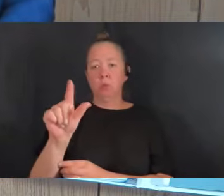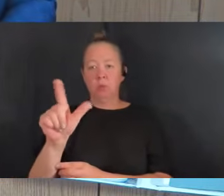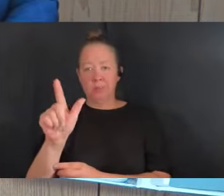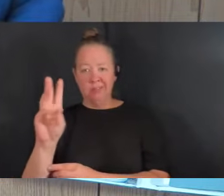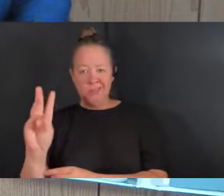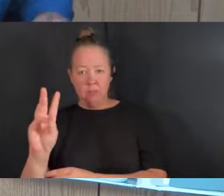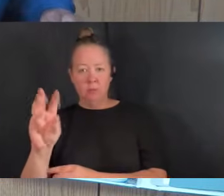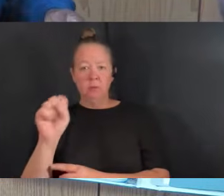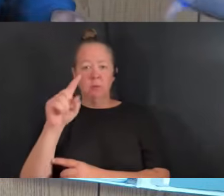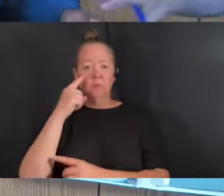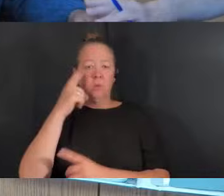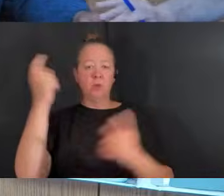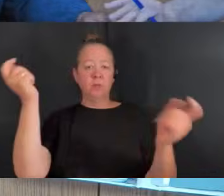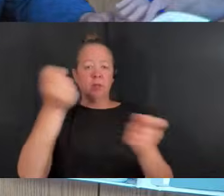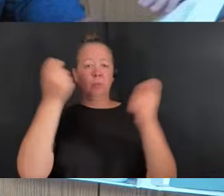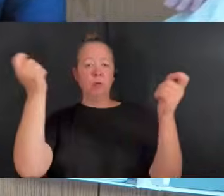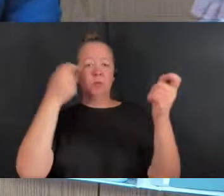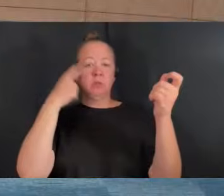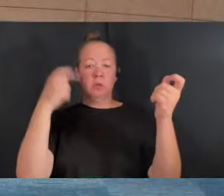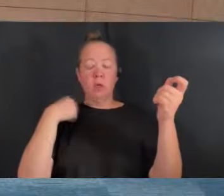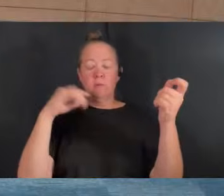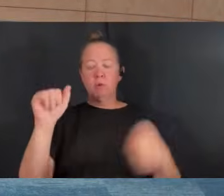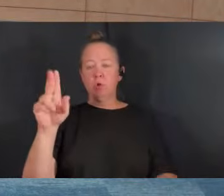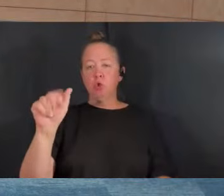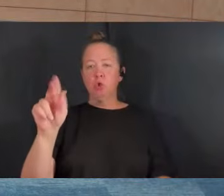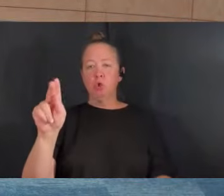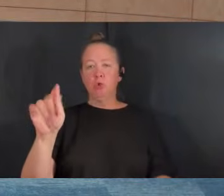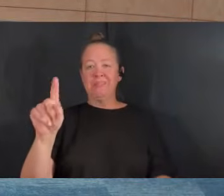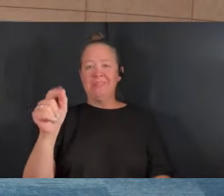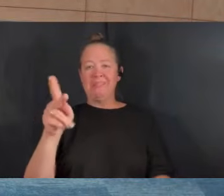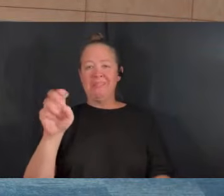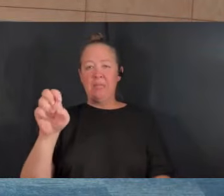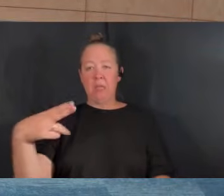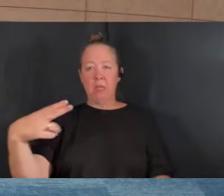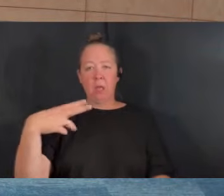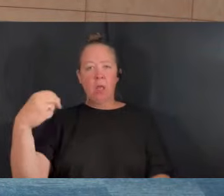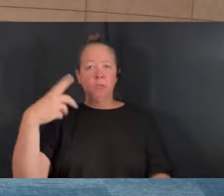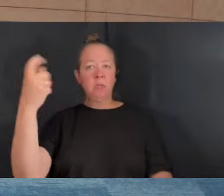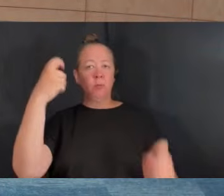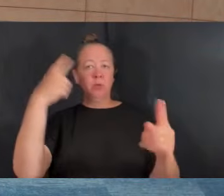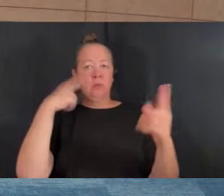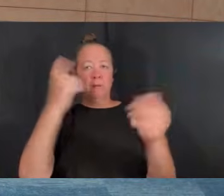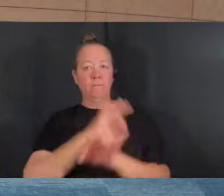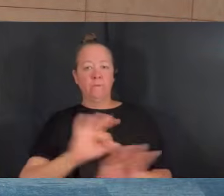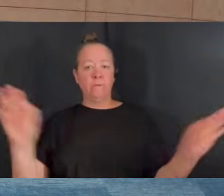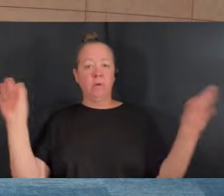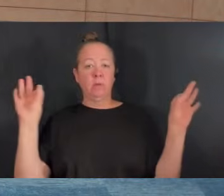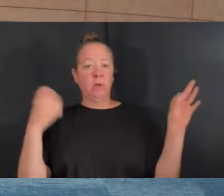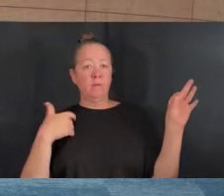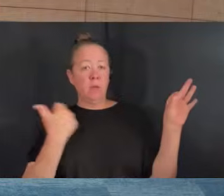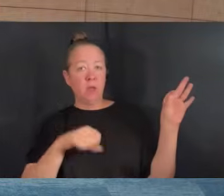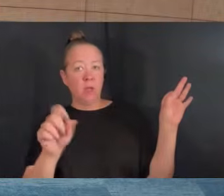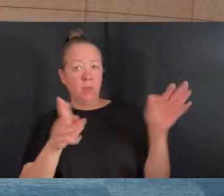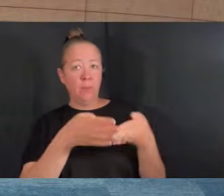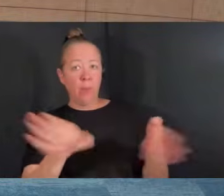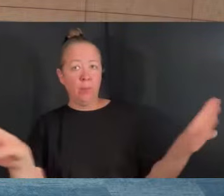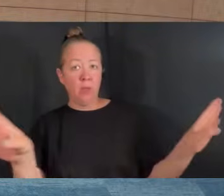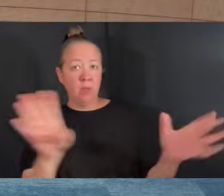back. Thank you. Is there any public input on the town's Juneteenth proclamation?